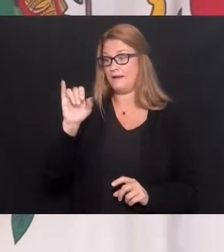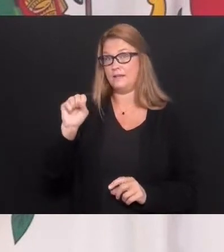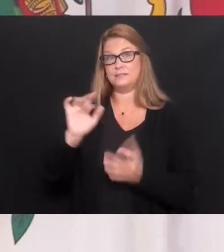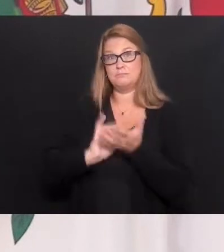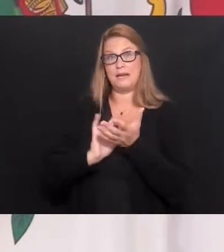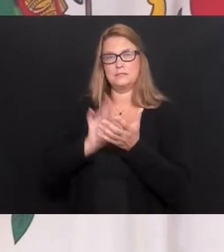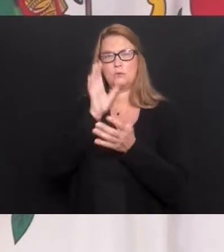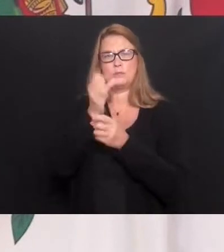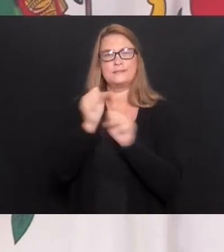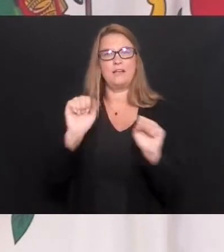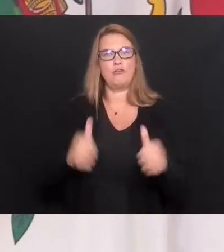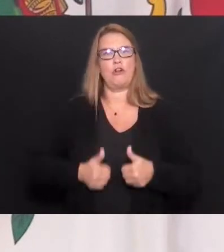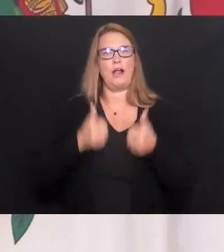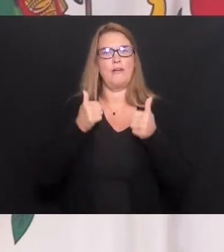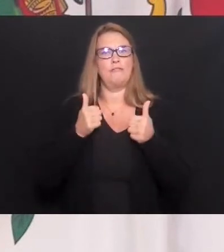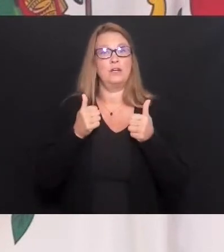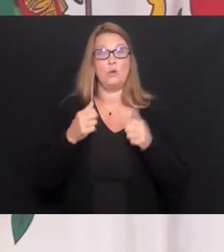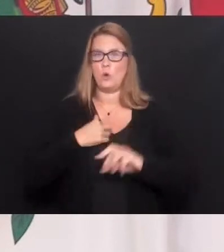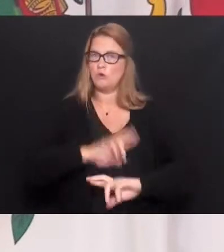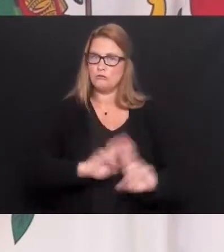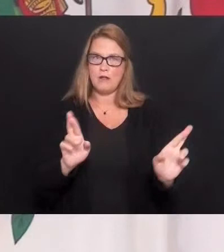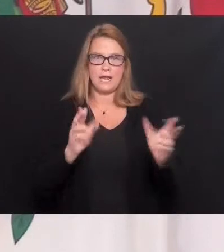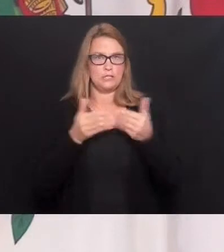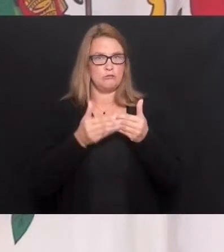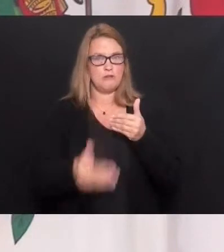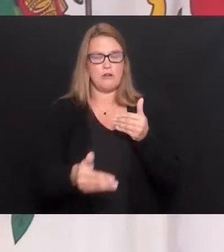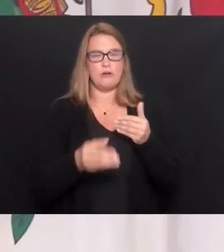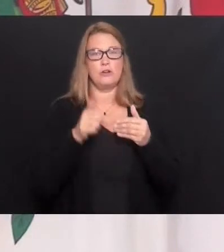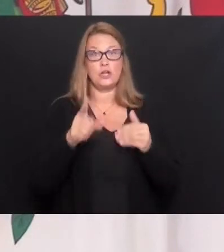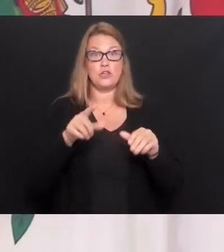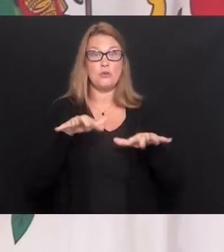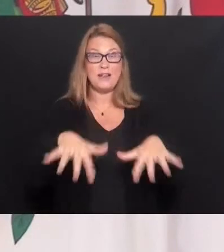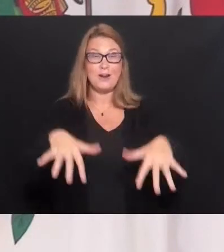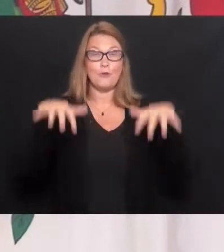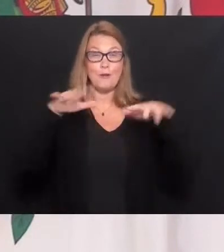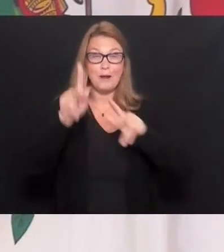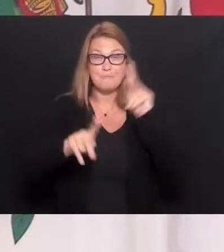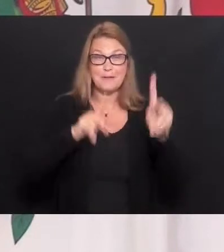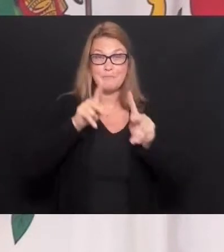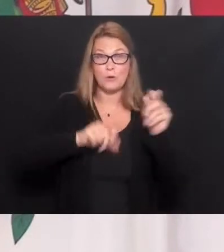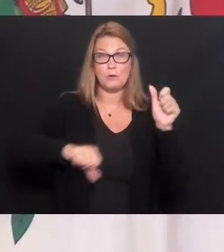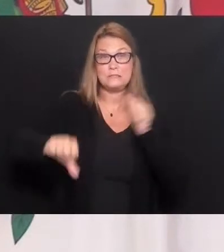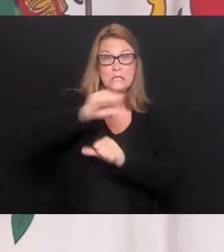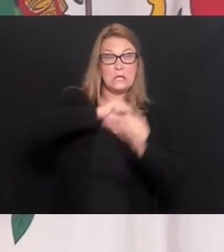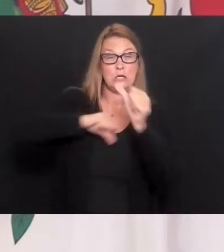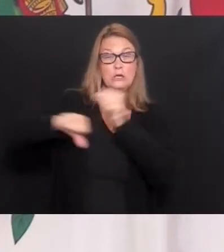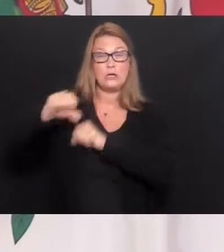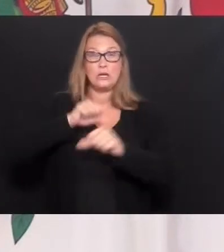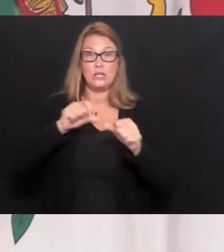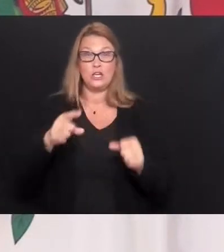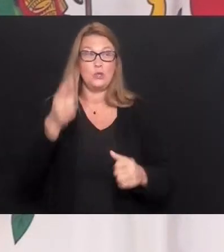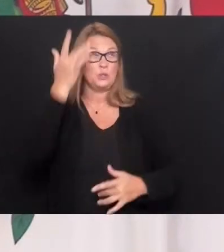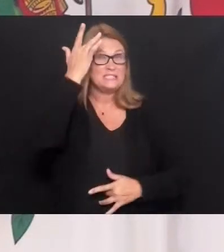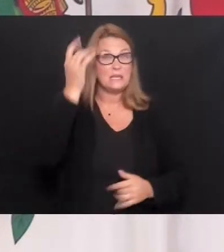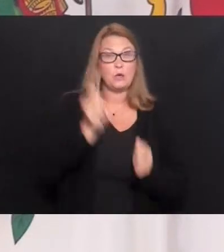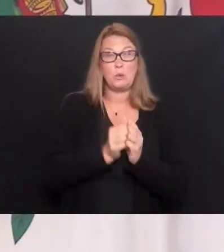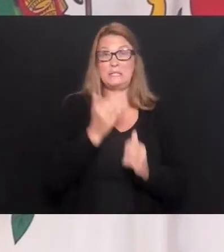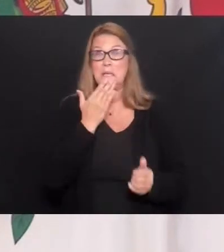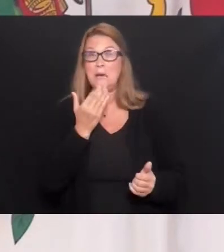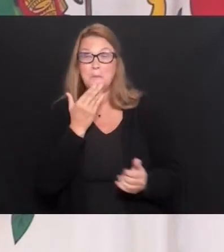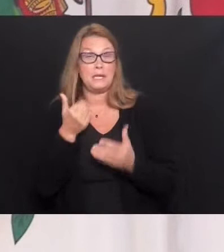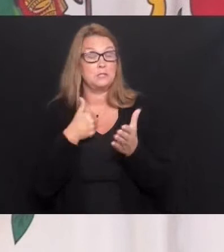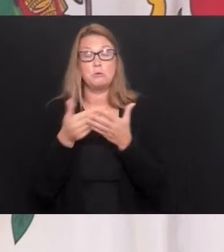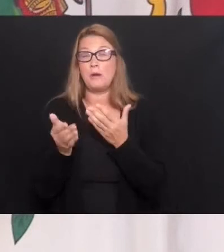them, we're ready to go. If you go into a crowd of people and you have any compromising situation, diabetes, whatever it may